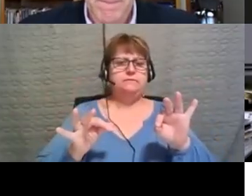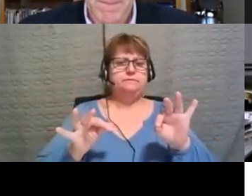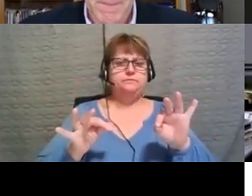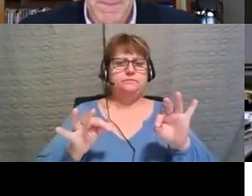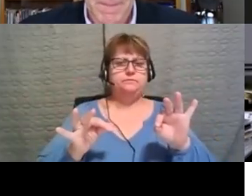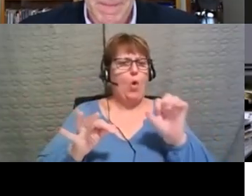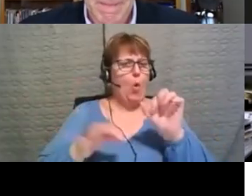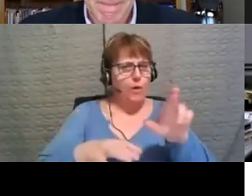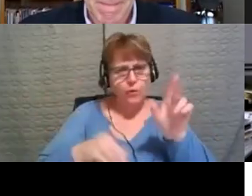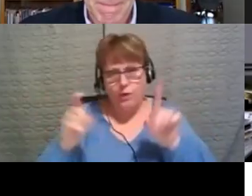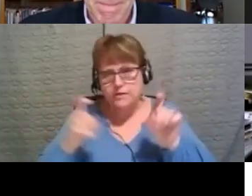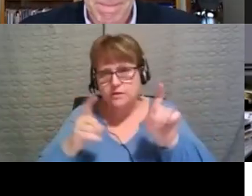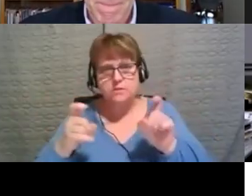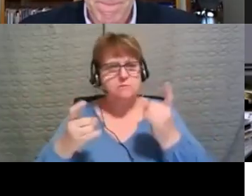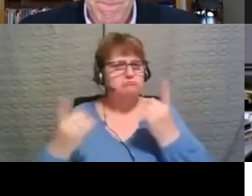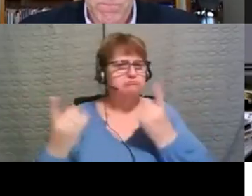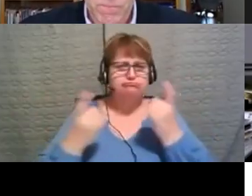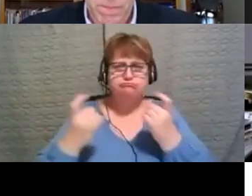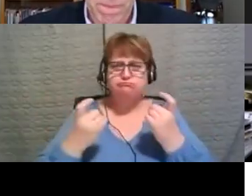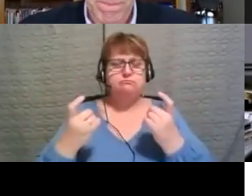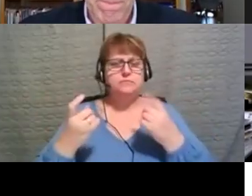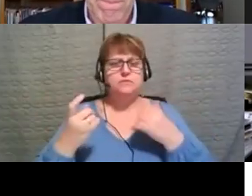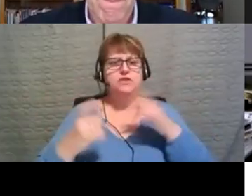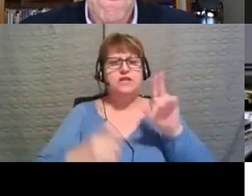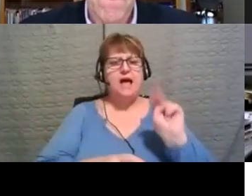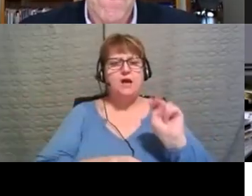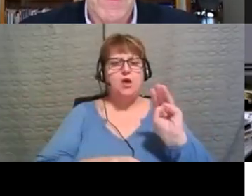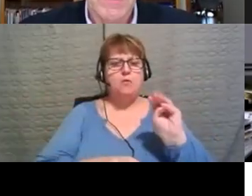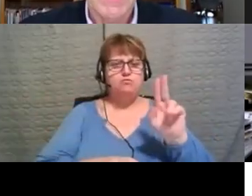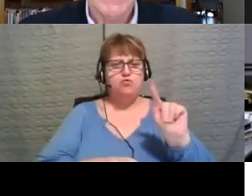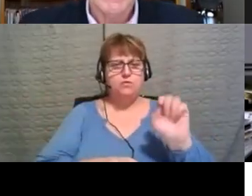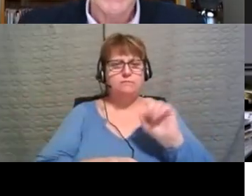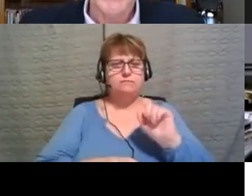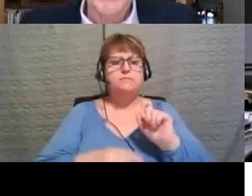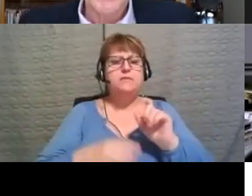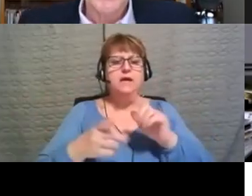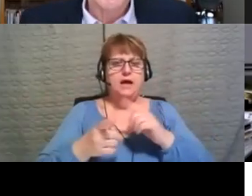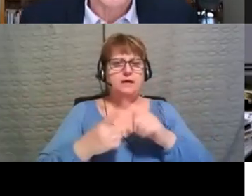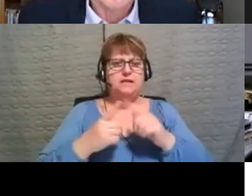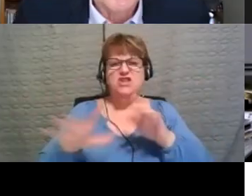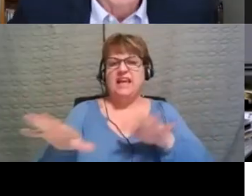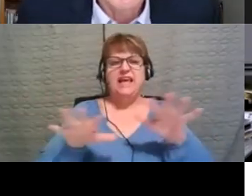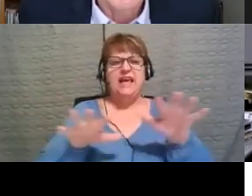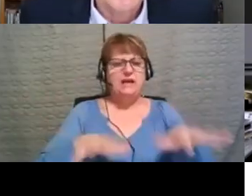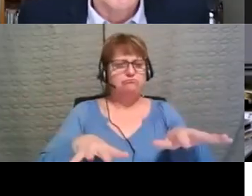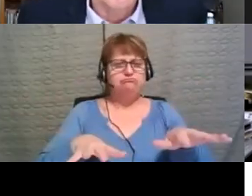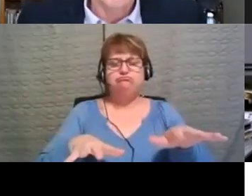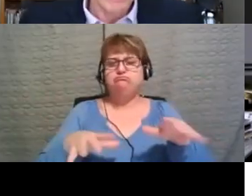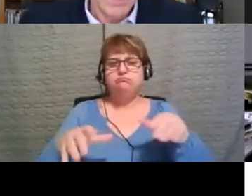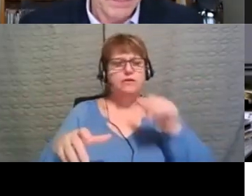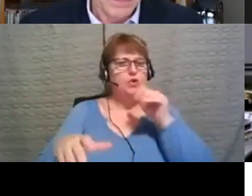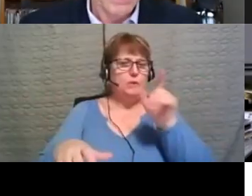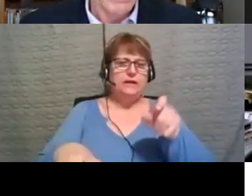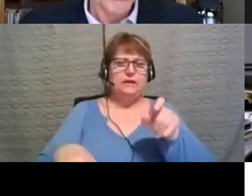or questions, please, again, just unmute yourself. This is very, very casual, and no need